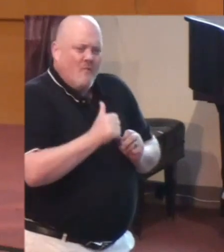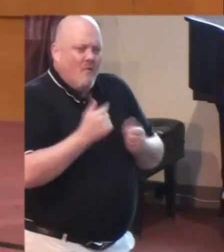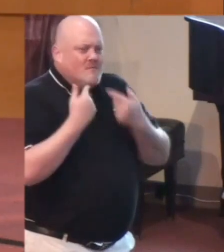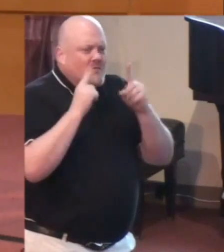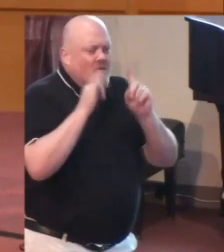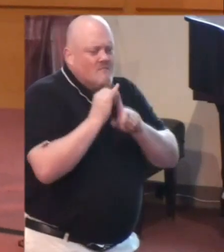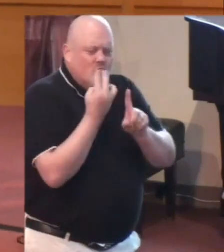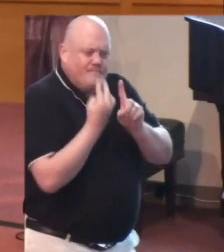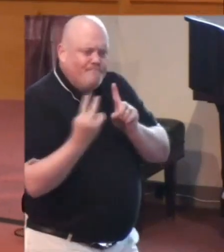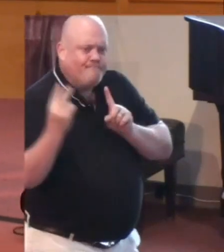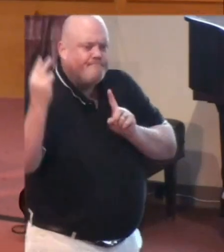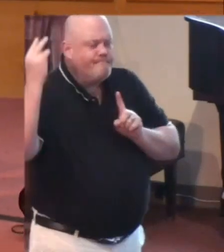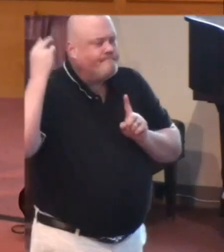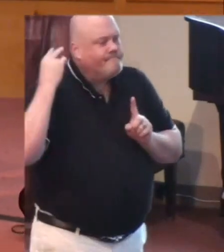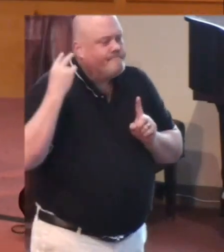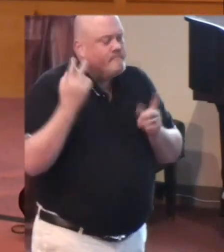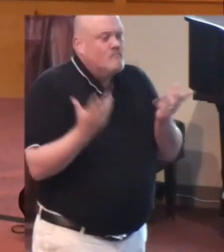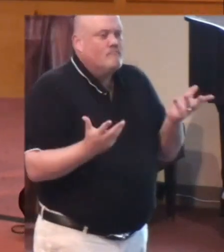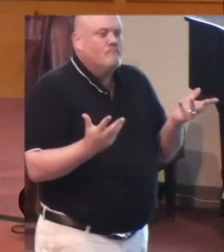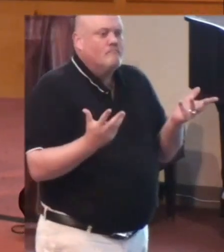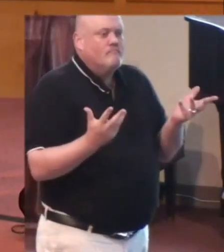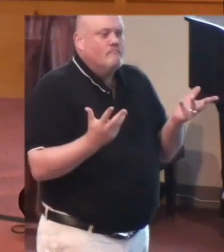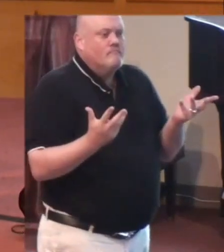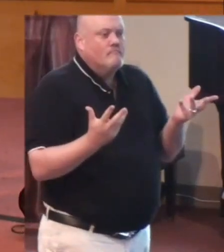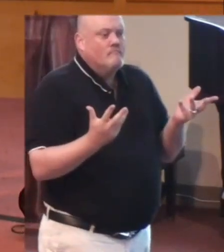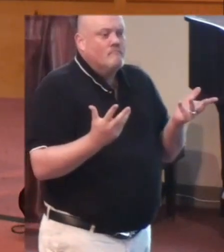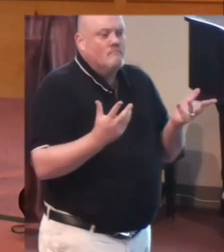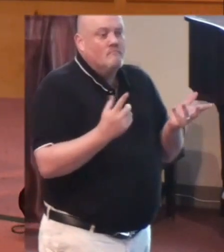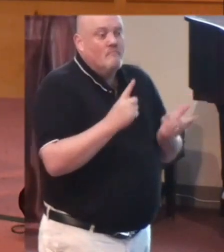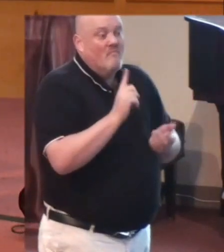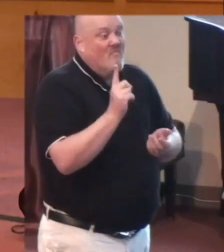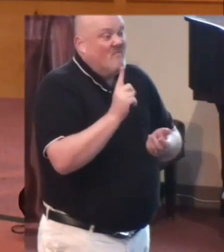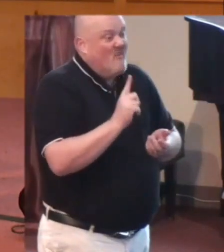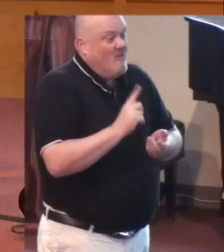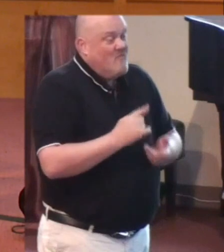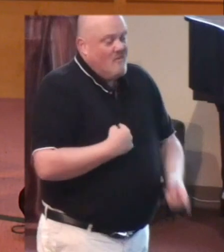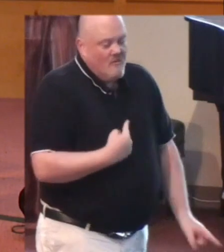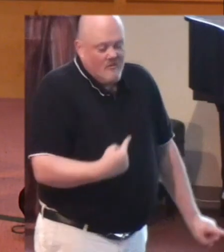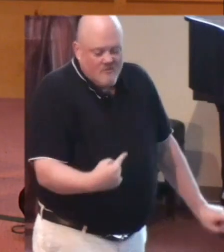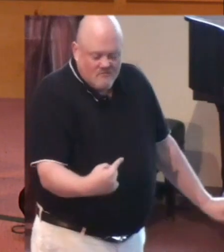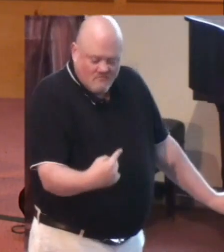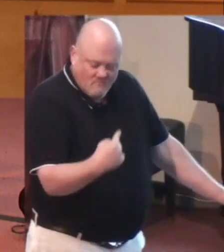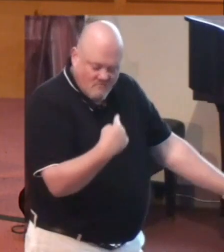anymore, Or it could even be a soul-sucking job.